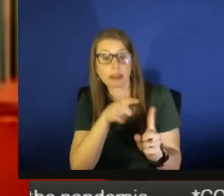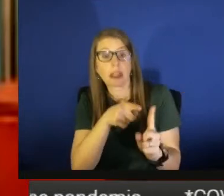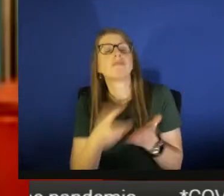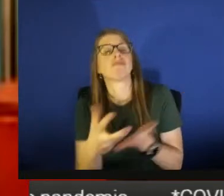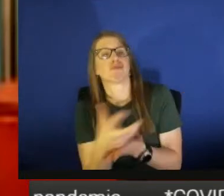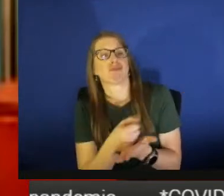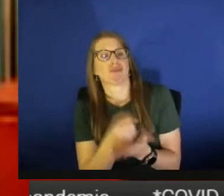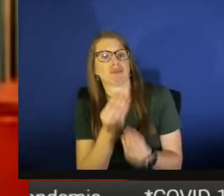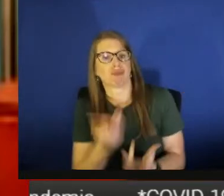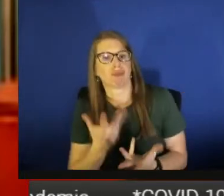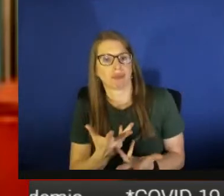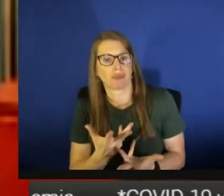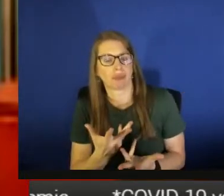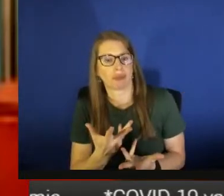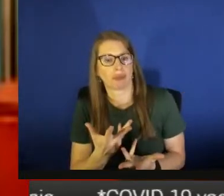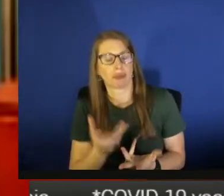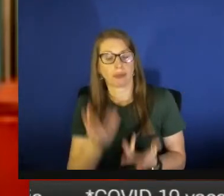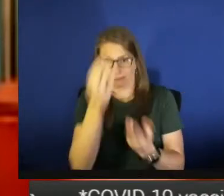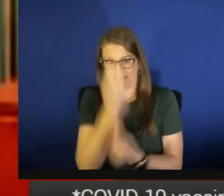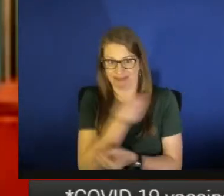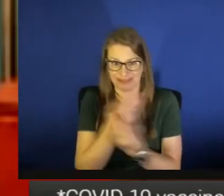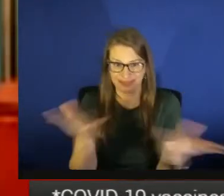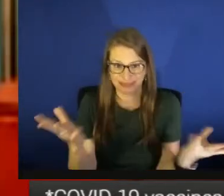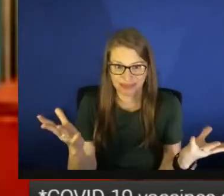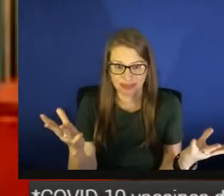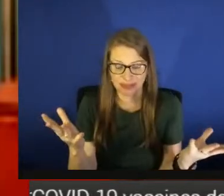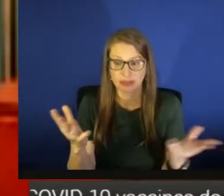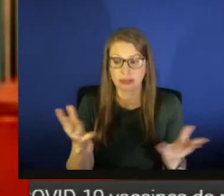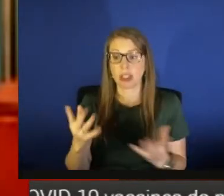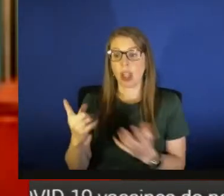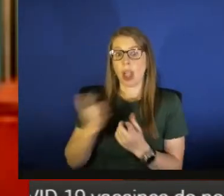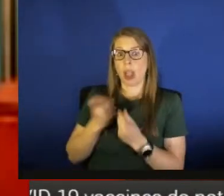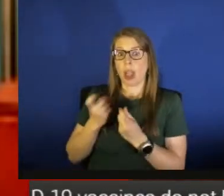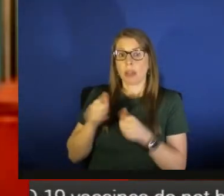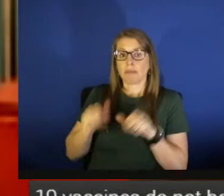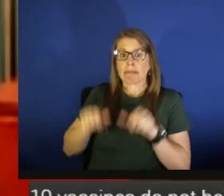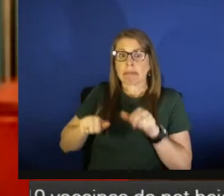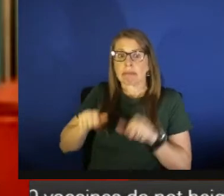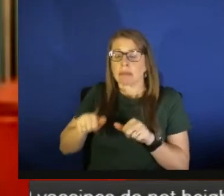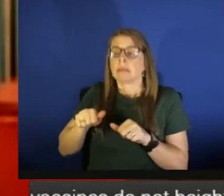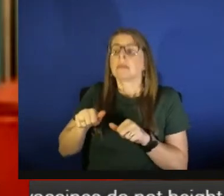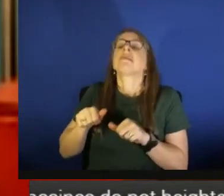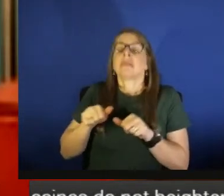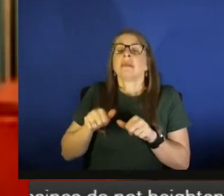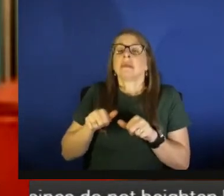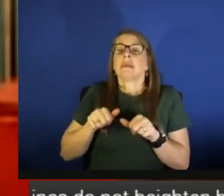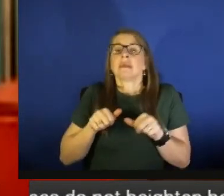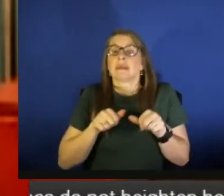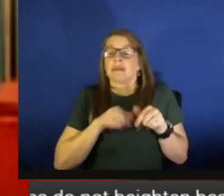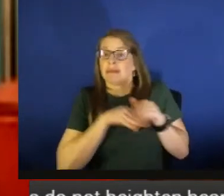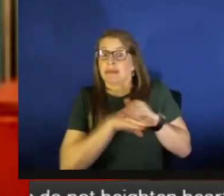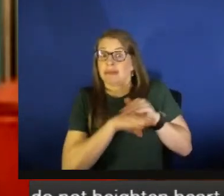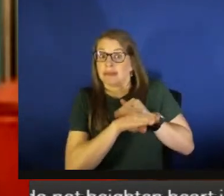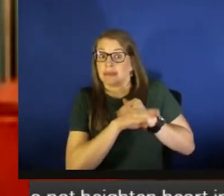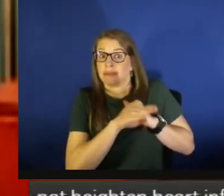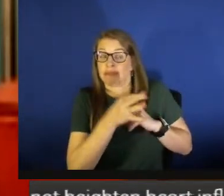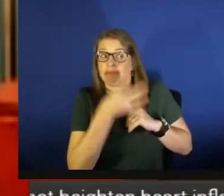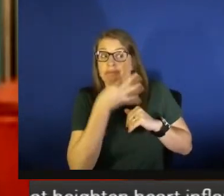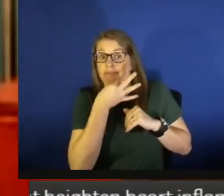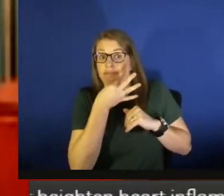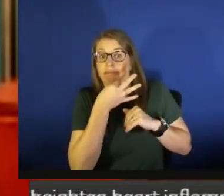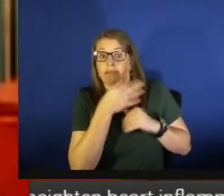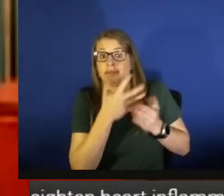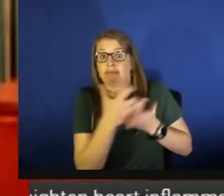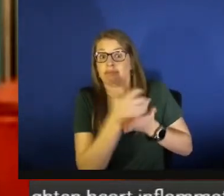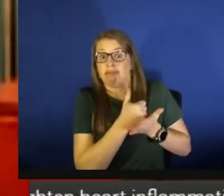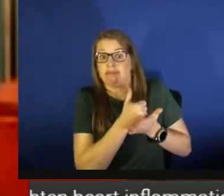out. So it was taking those questions that everybody might have and utilizing the access we have to the people who are on the front